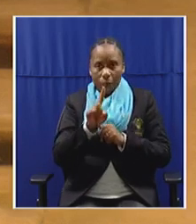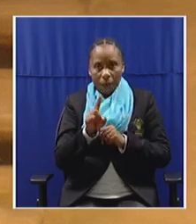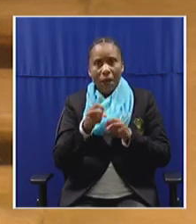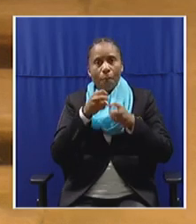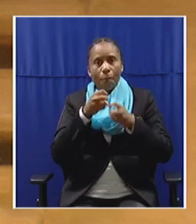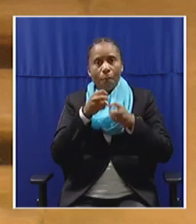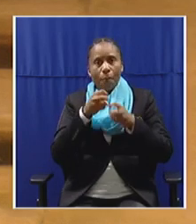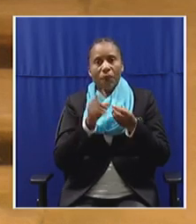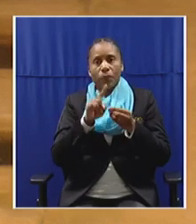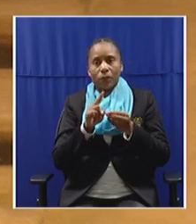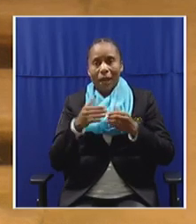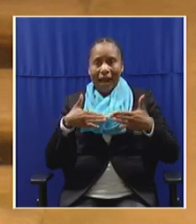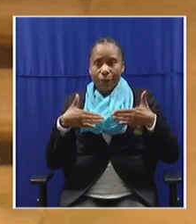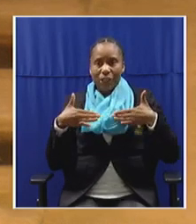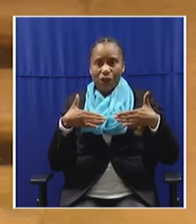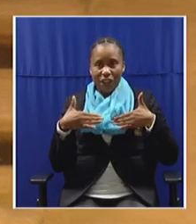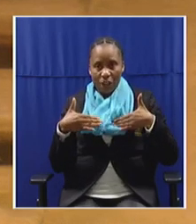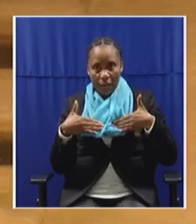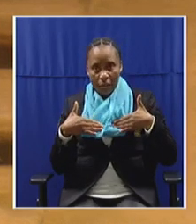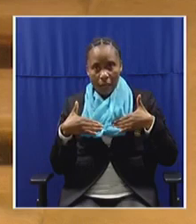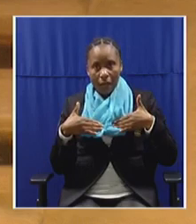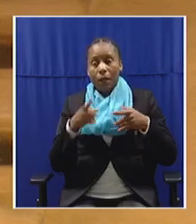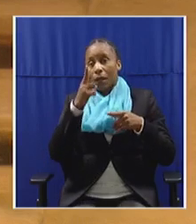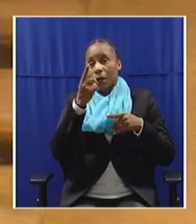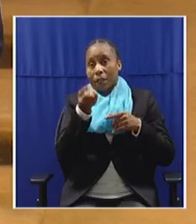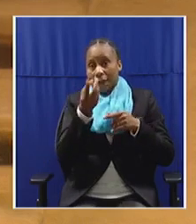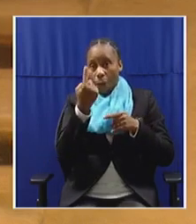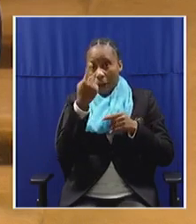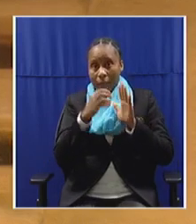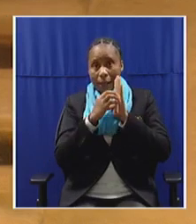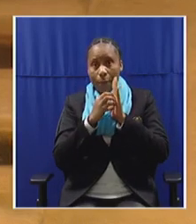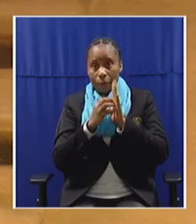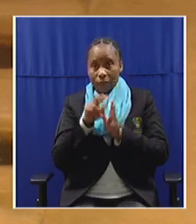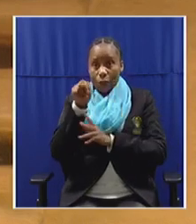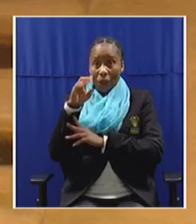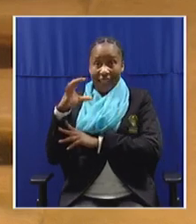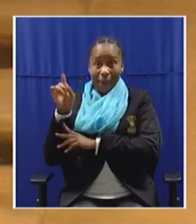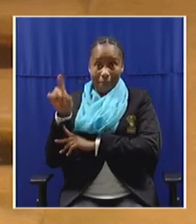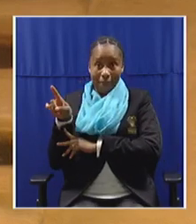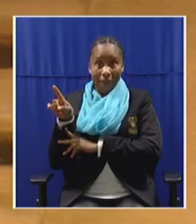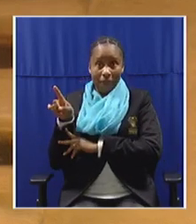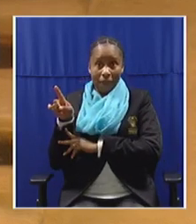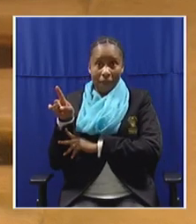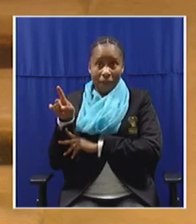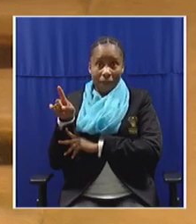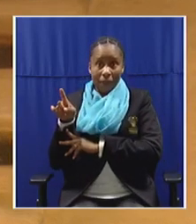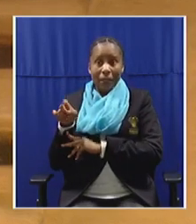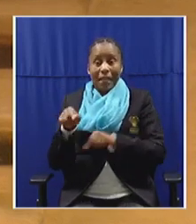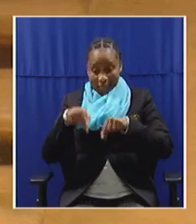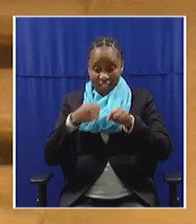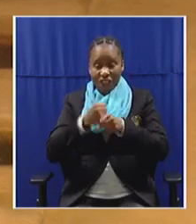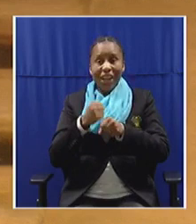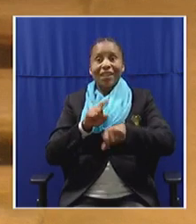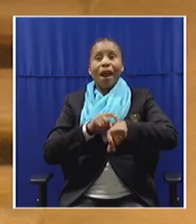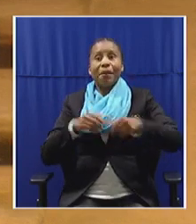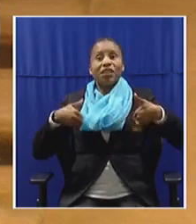with the administration. And let me give you one example. In the Northern Cape, at the start of this year, for